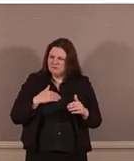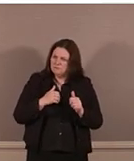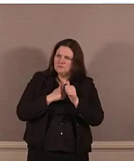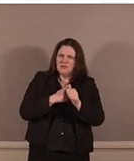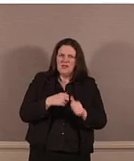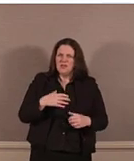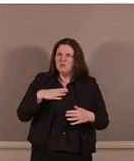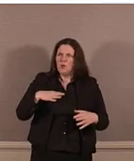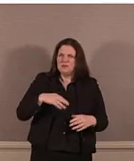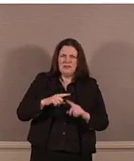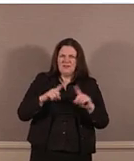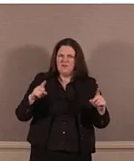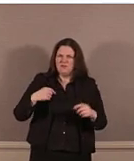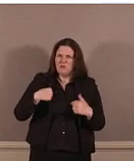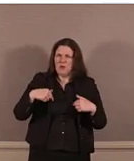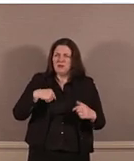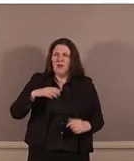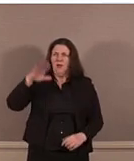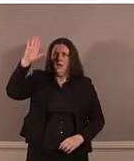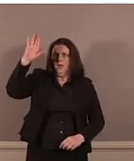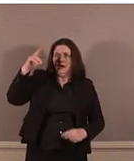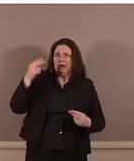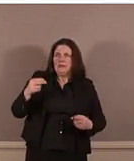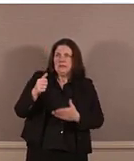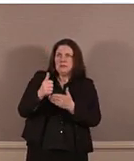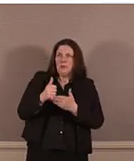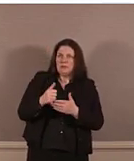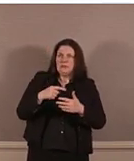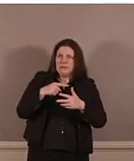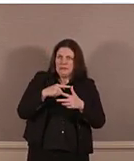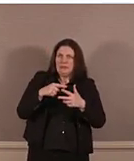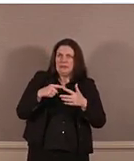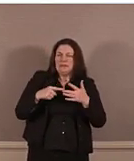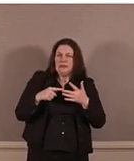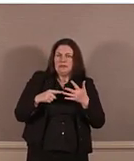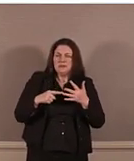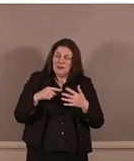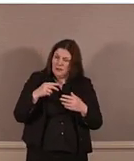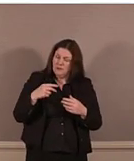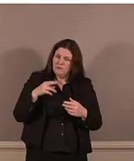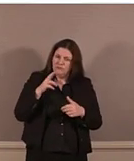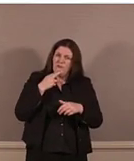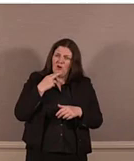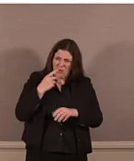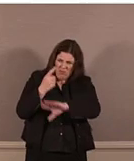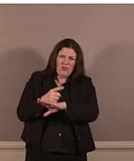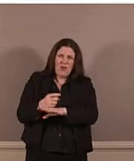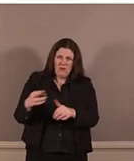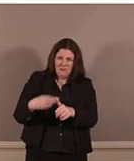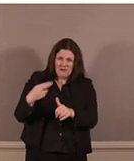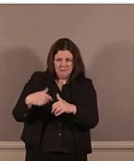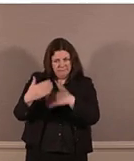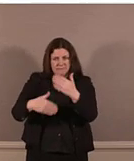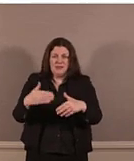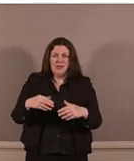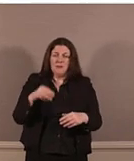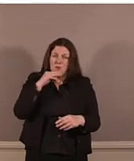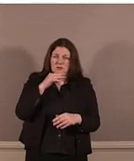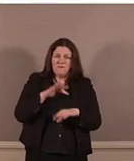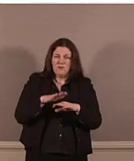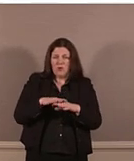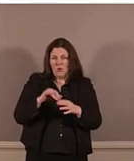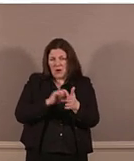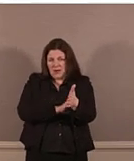putting their hand up saying, can I have this and can I have that support? They would rather it was built into the system. And I think that's going to be key for the organisation going